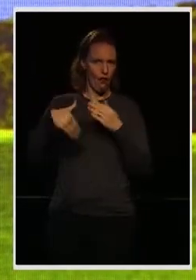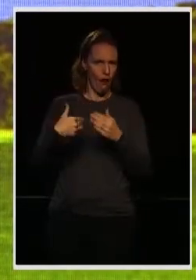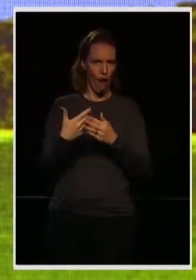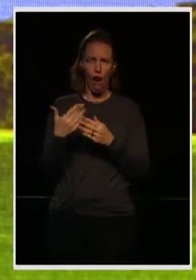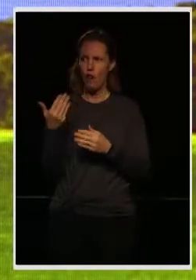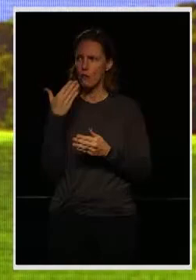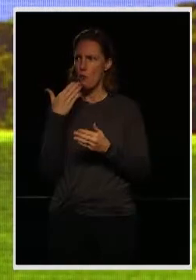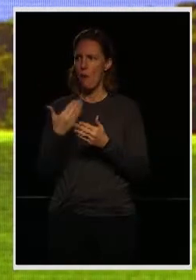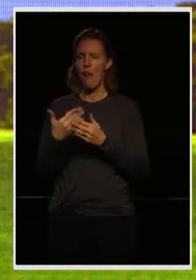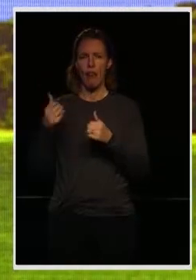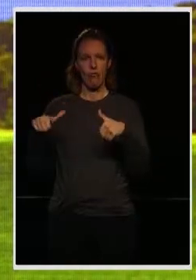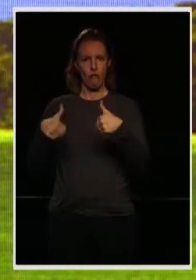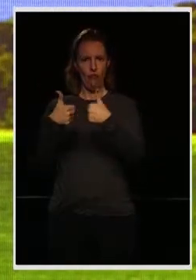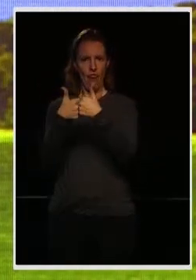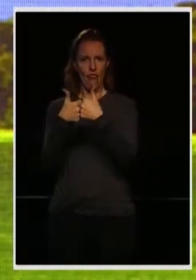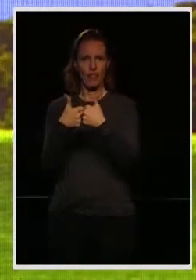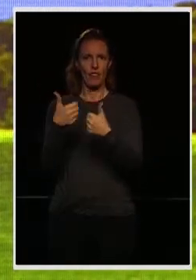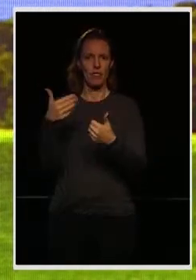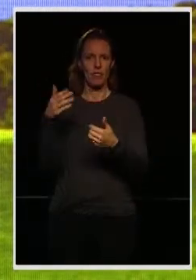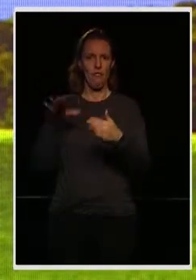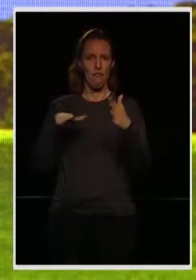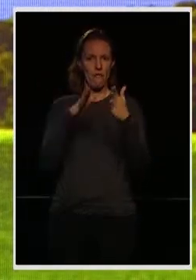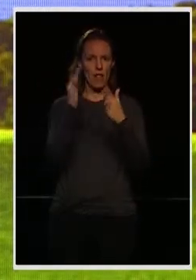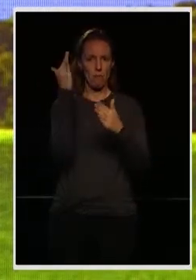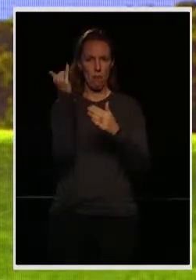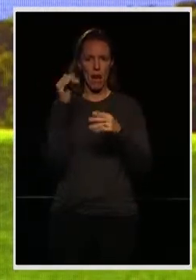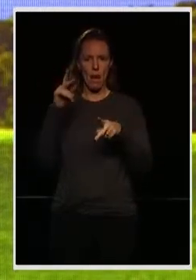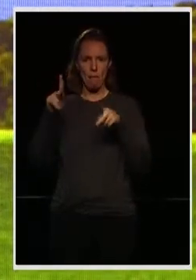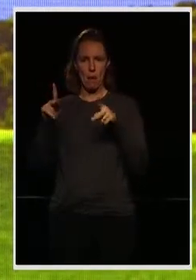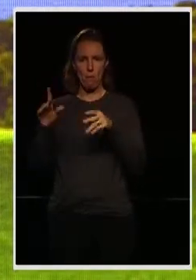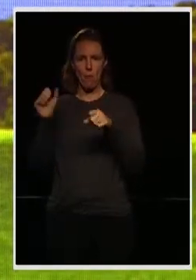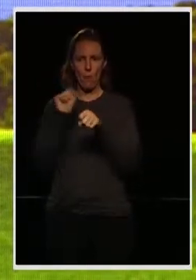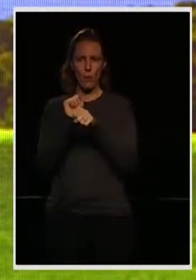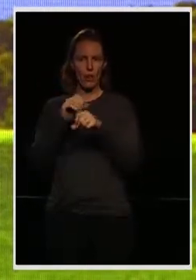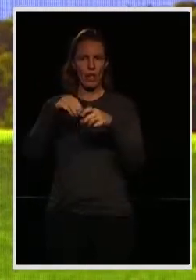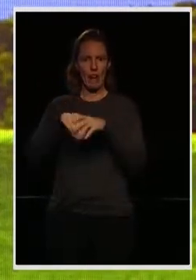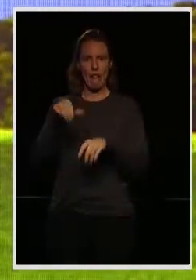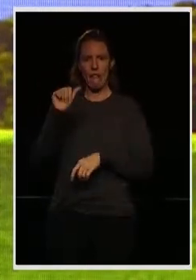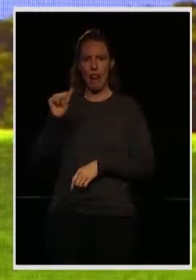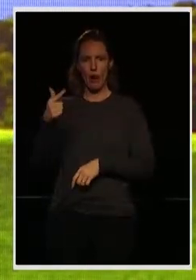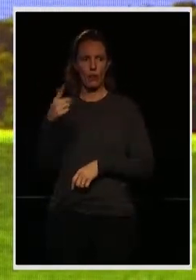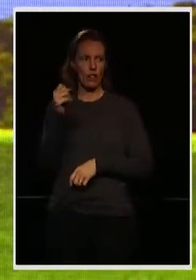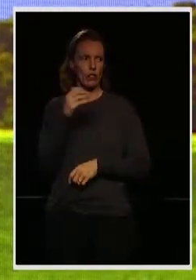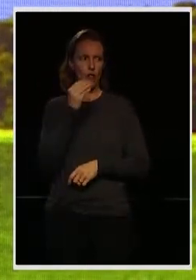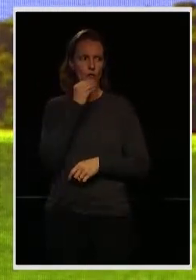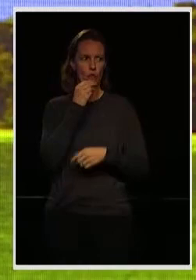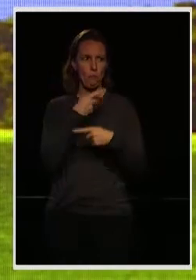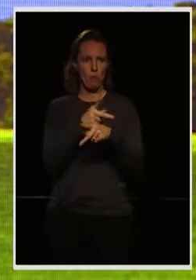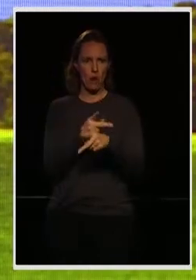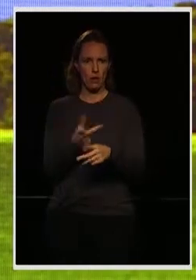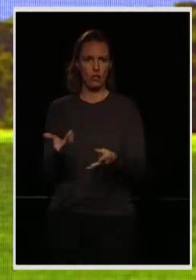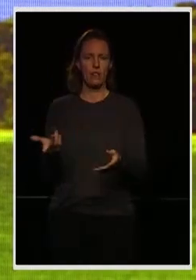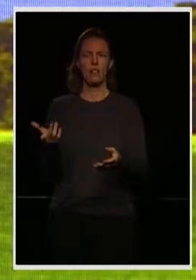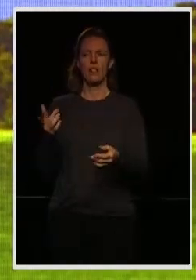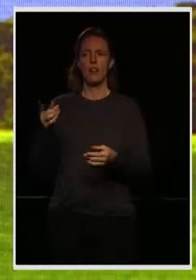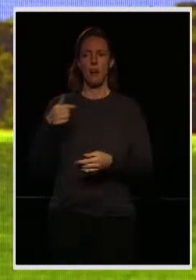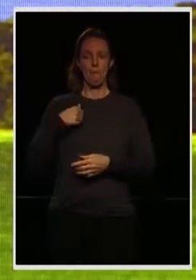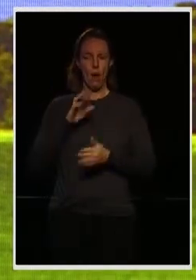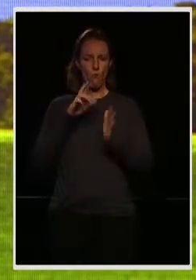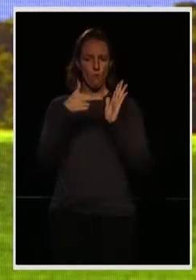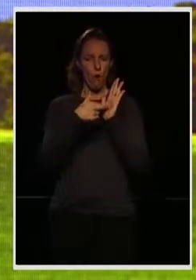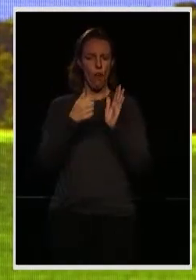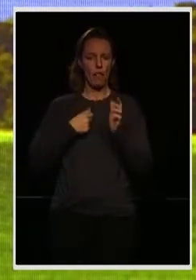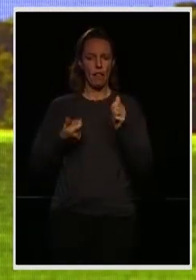too well the challenges faced by people working in agriculture and food production. And in my role